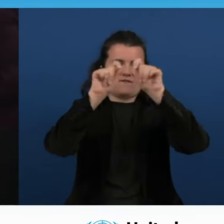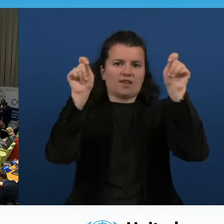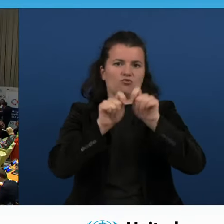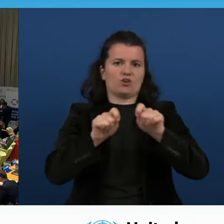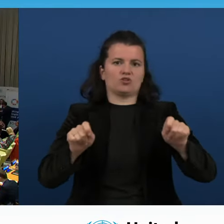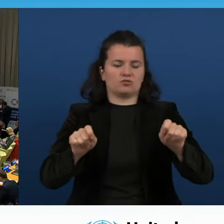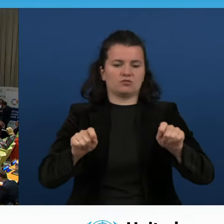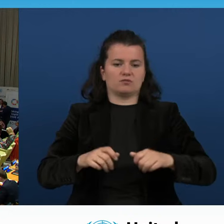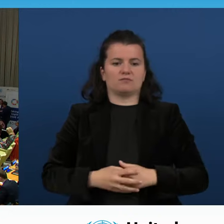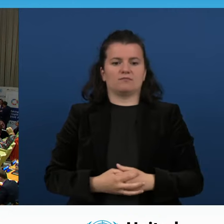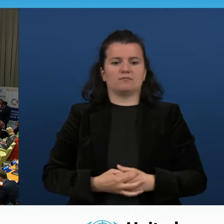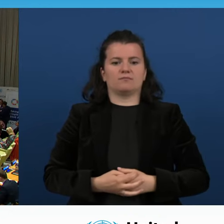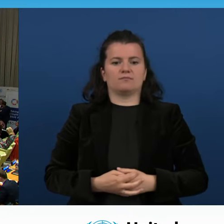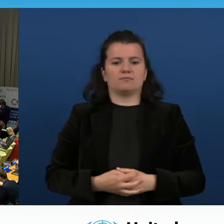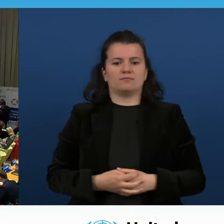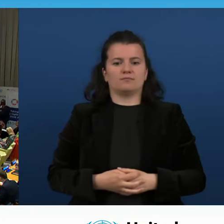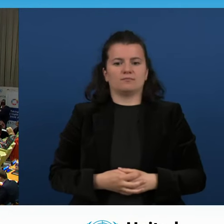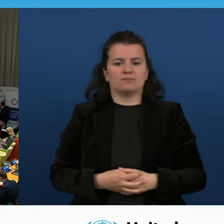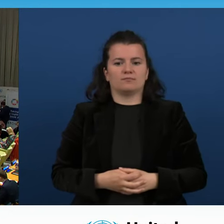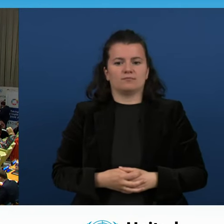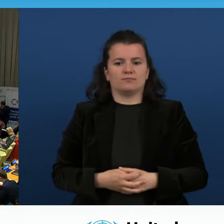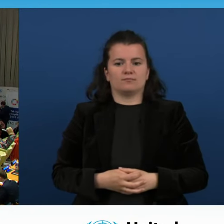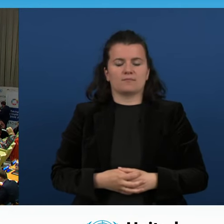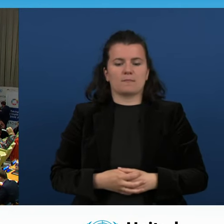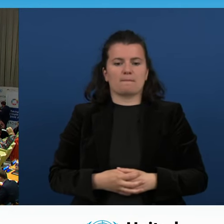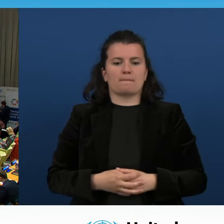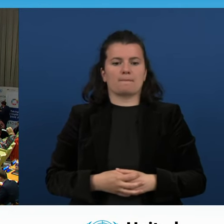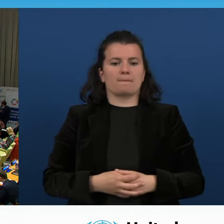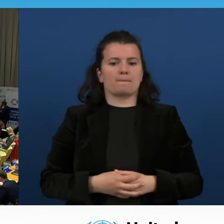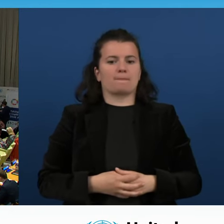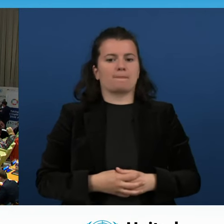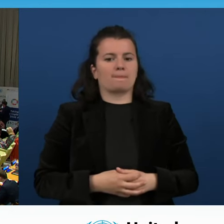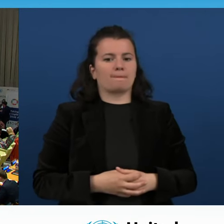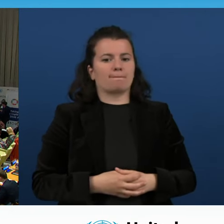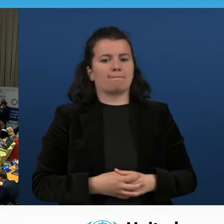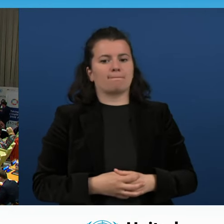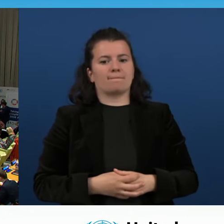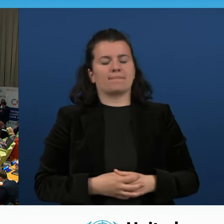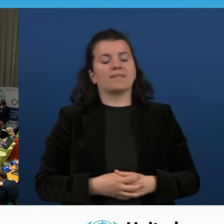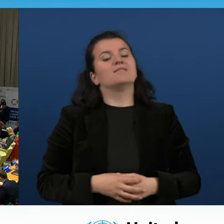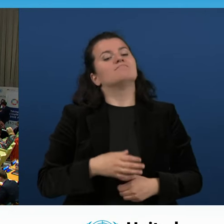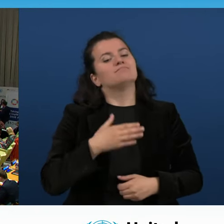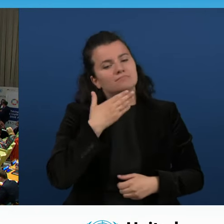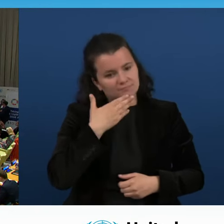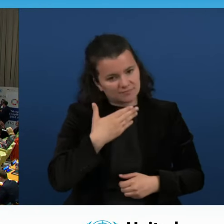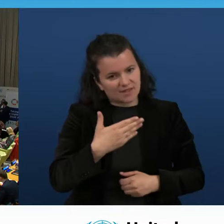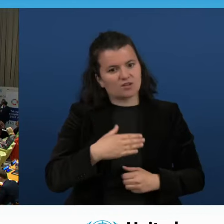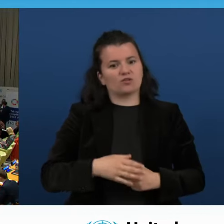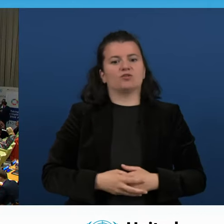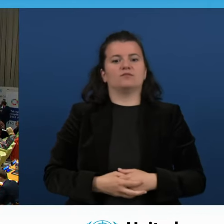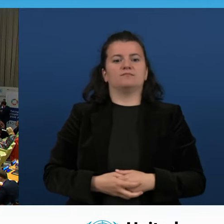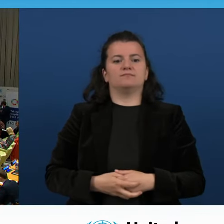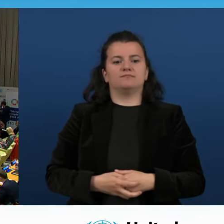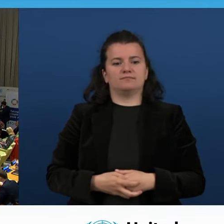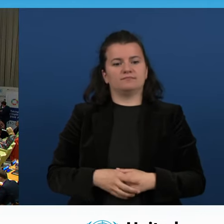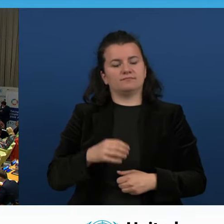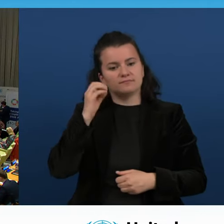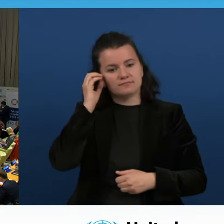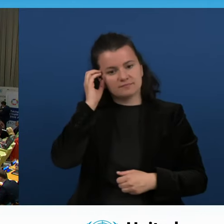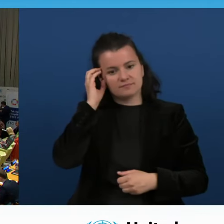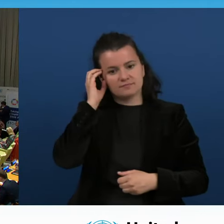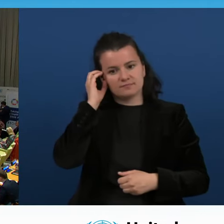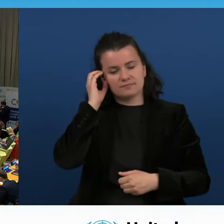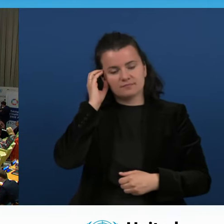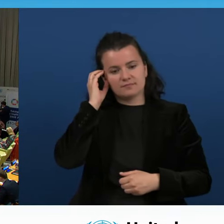Good morning, ladies and gentlemen. In our quest for progress and inclusivity, it's imperative that we expand our horizons and provide